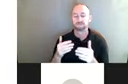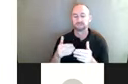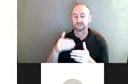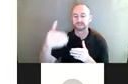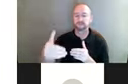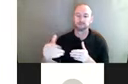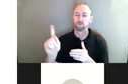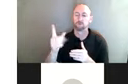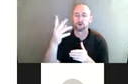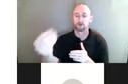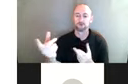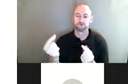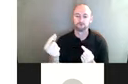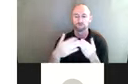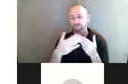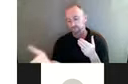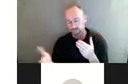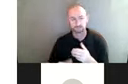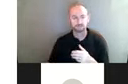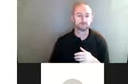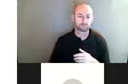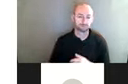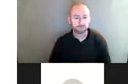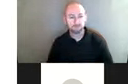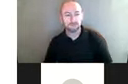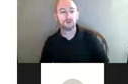are we going? And certainly,